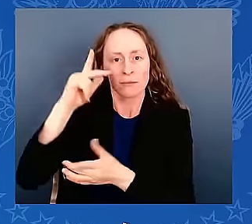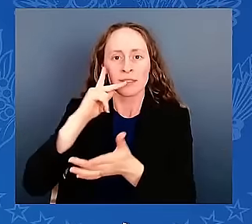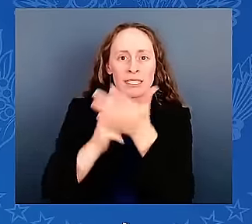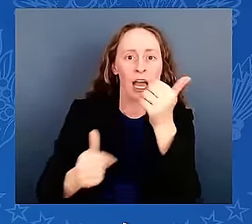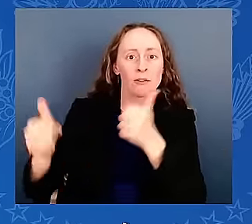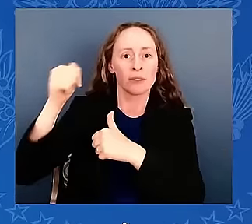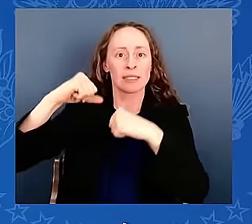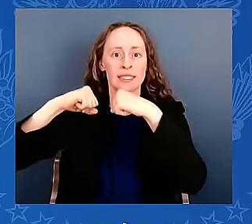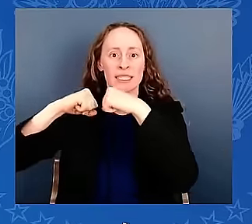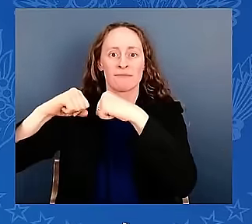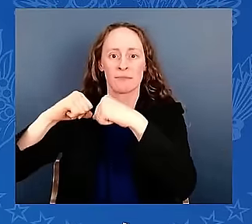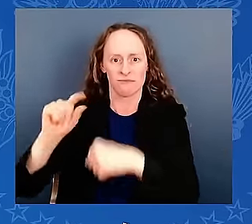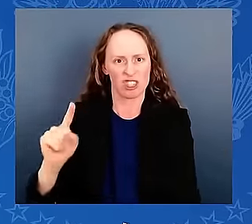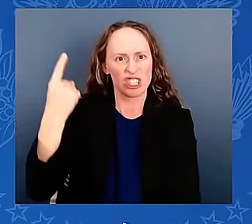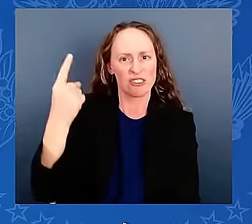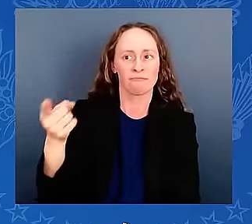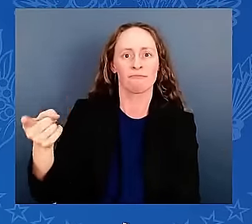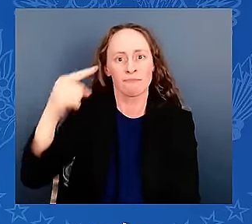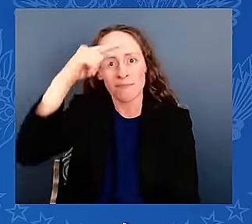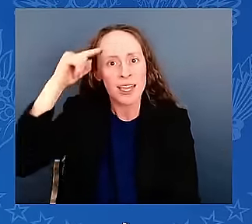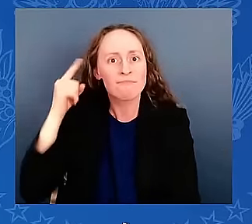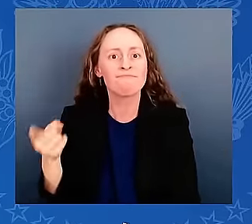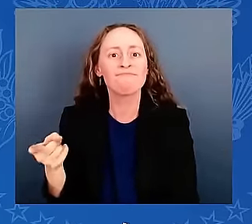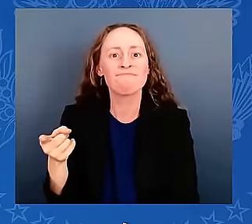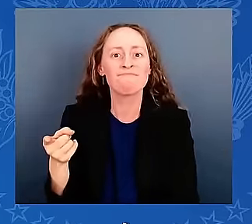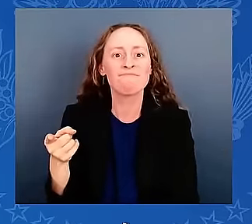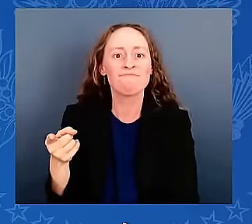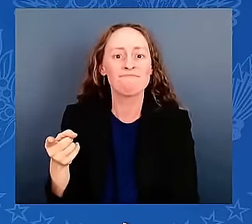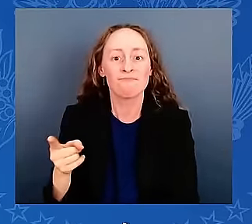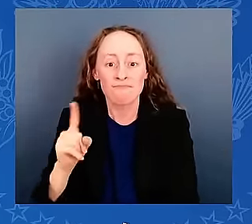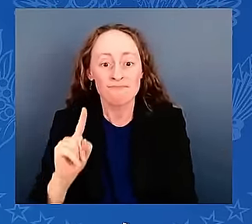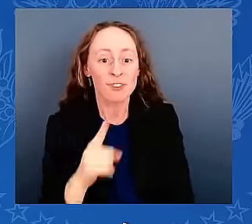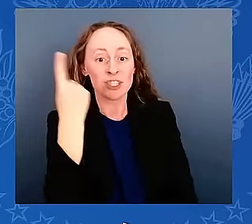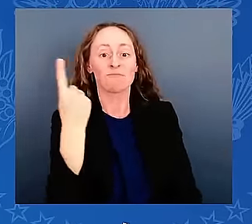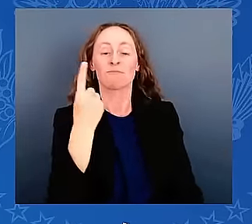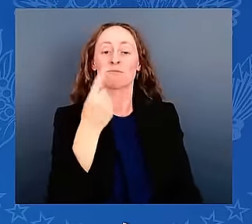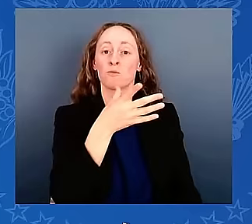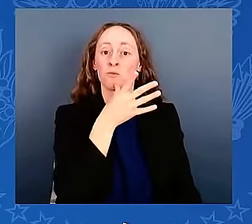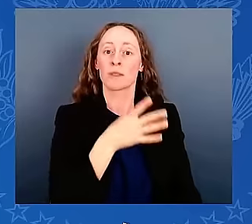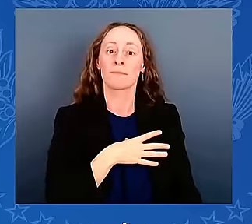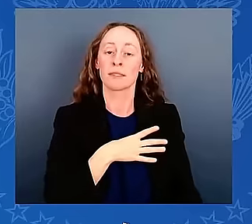I nominated the first black woman to the United States Supreme Court.